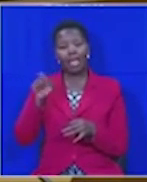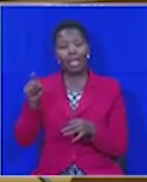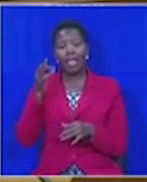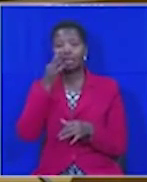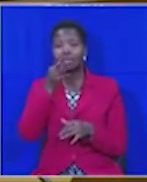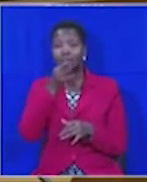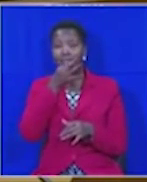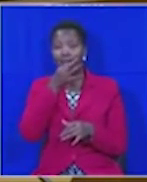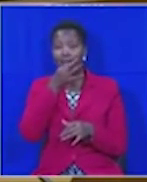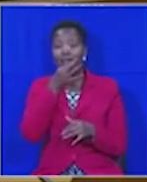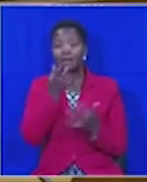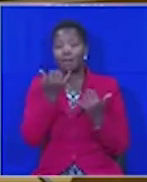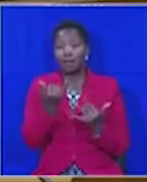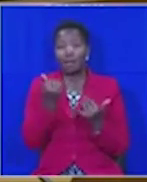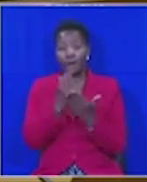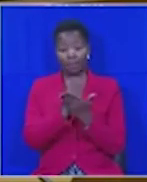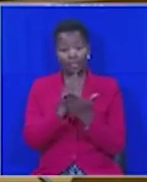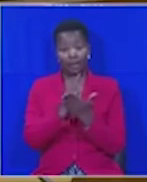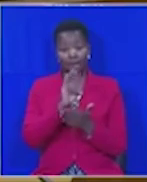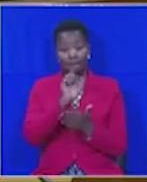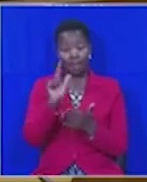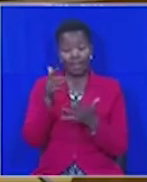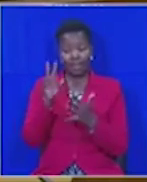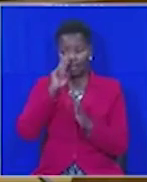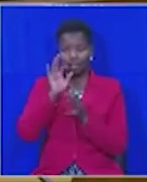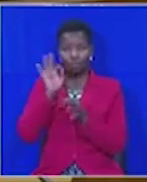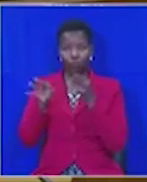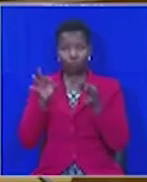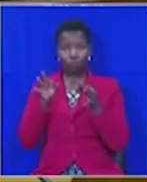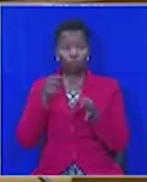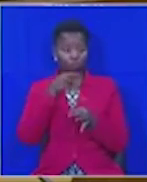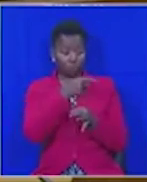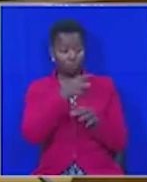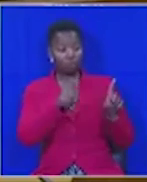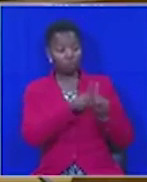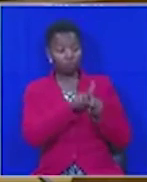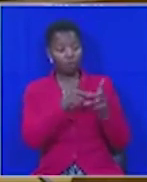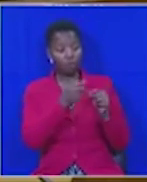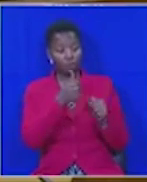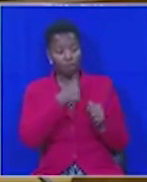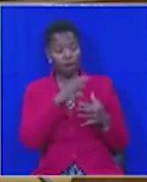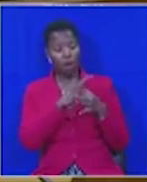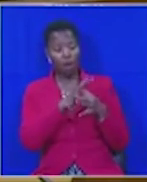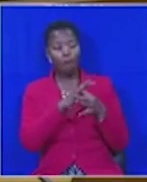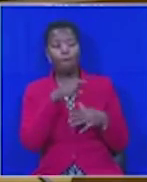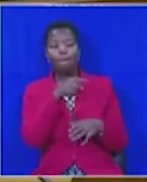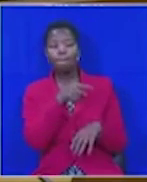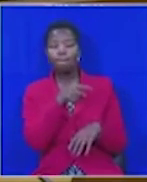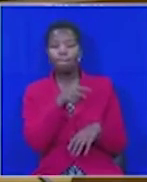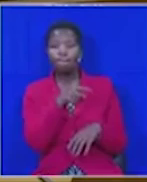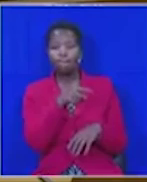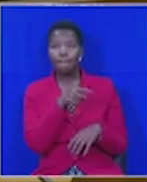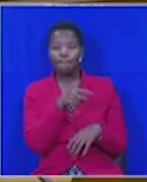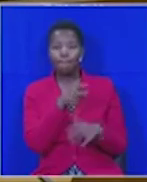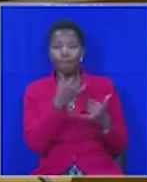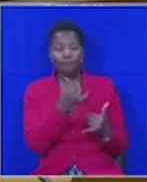bill that we had to deal with. Umazambane phela wangasekhaya kwaZulu noma nje esawelela ngaphesha wayeyiqabane,